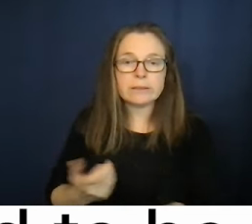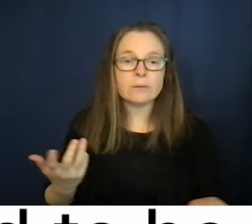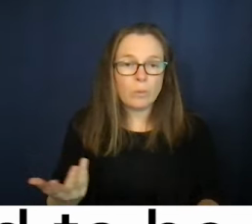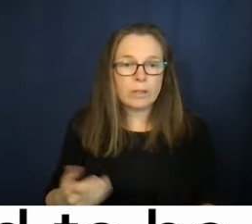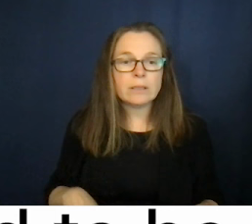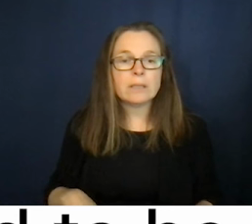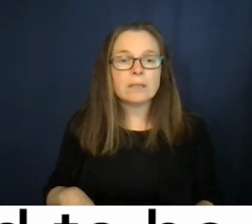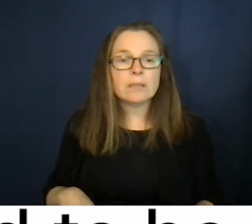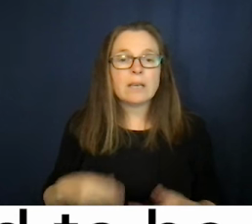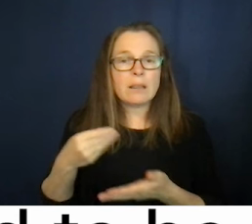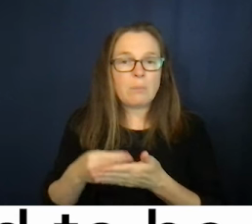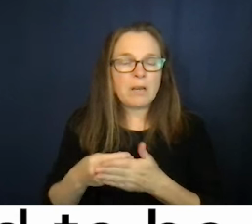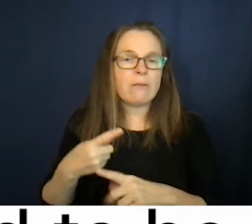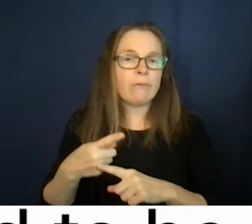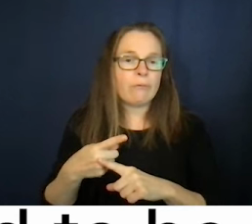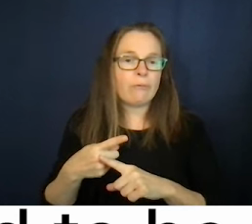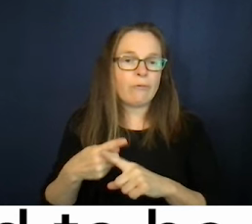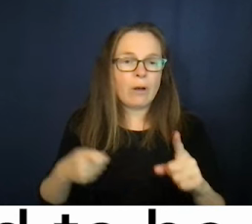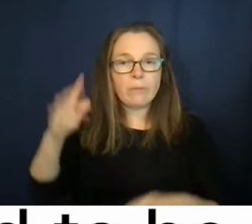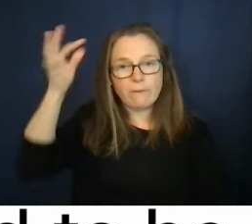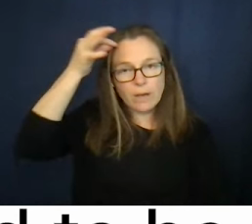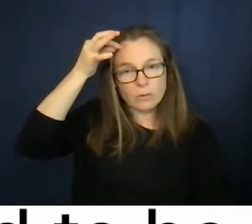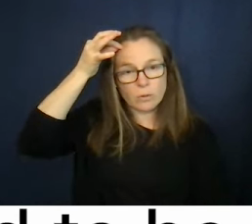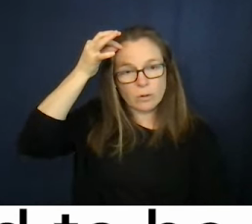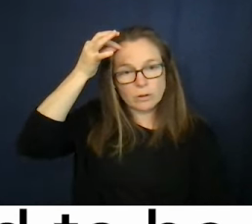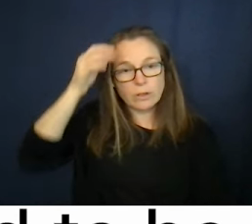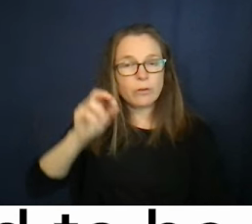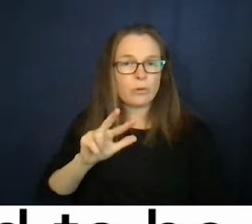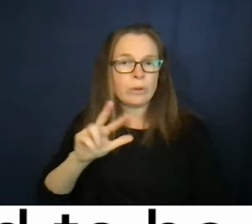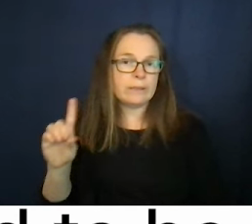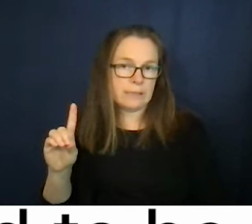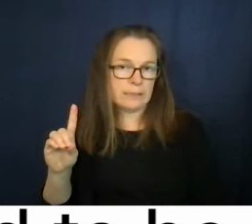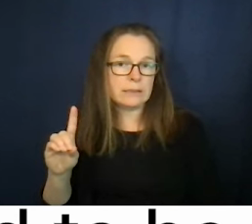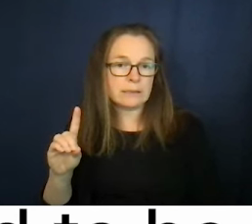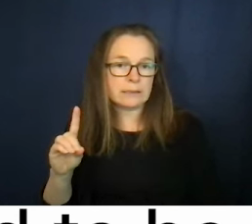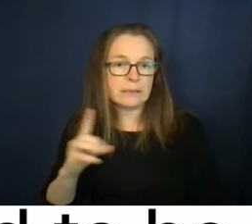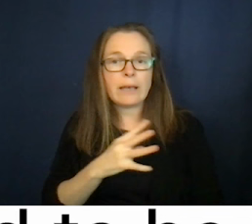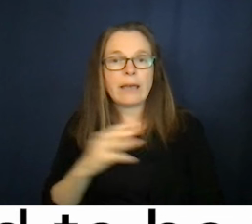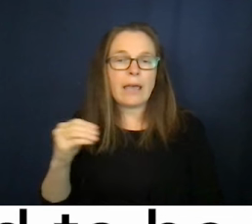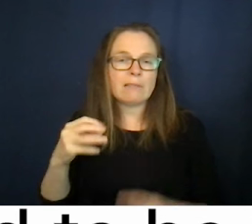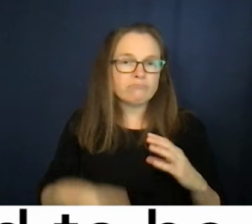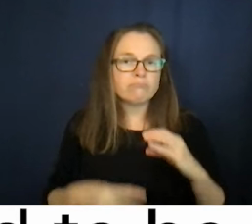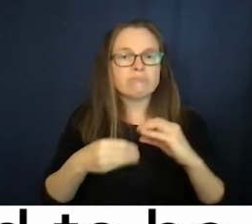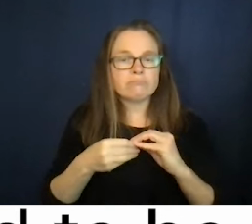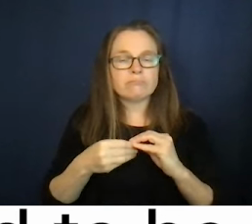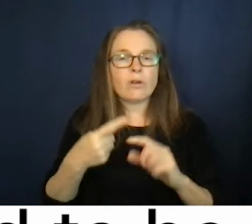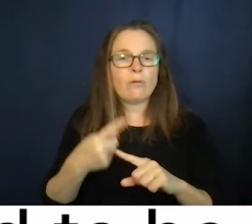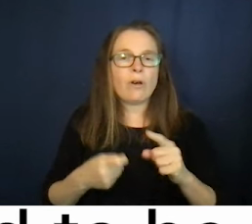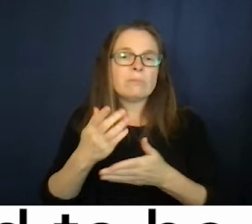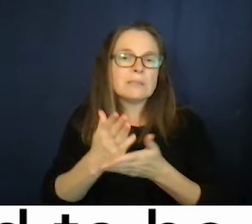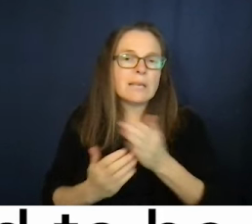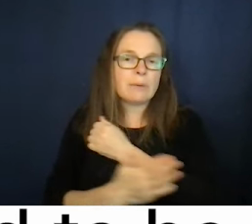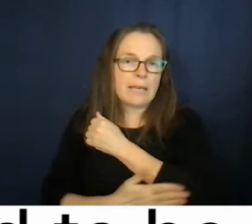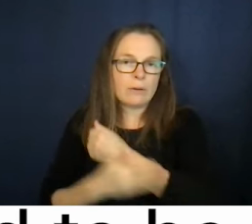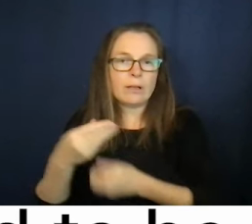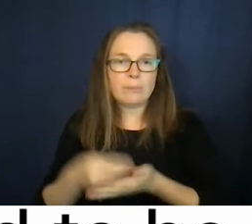courses is funded in part with the federal funds, 3D funding, and supplemented with some county general